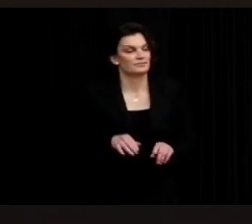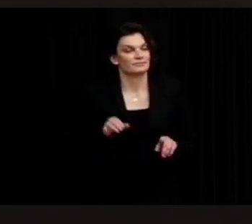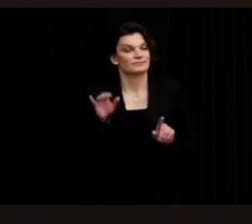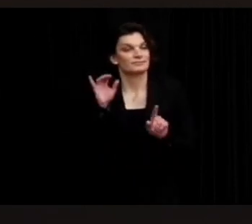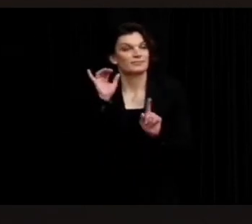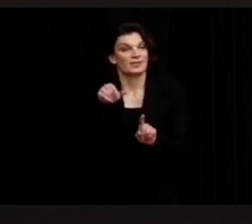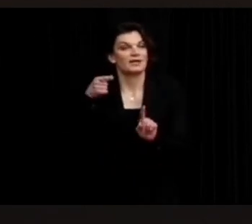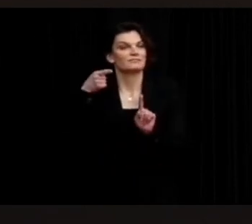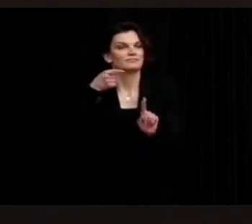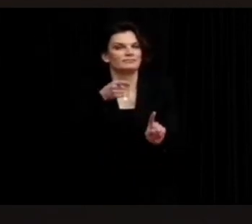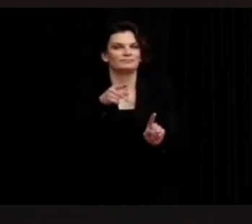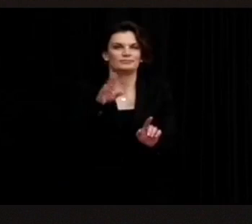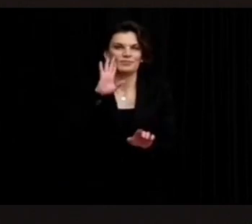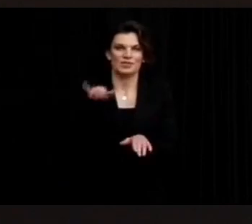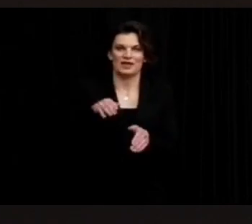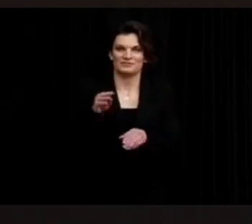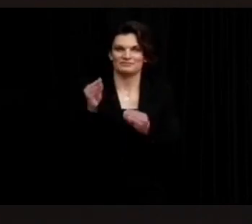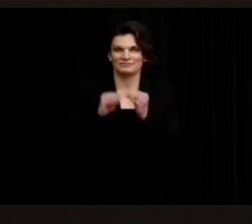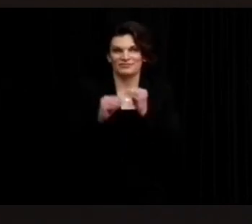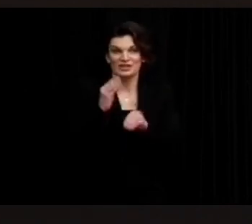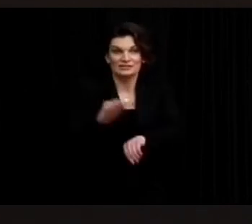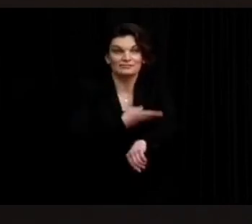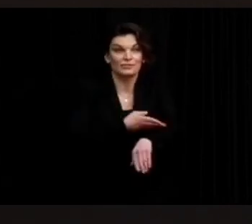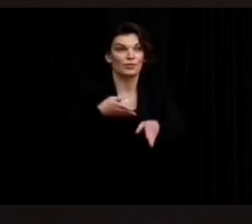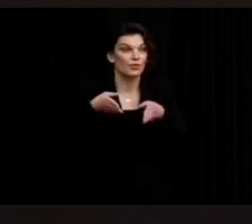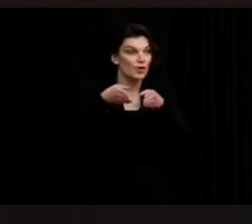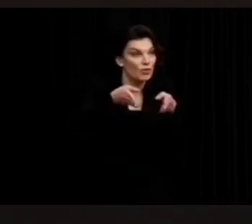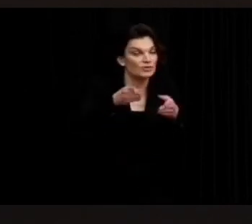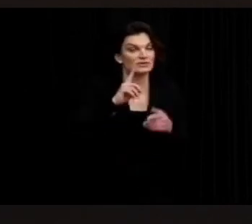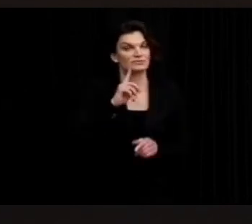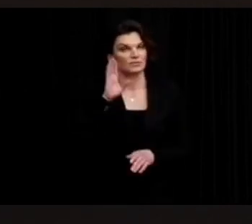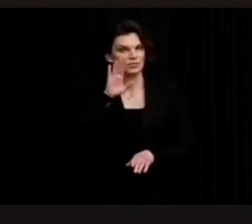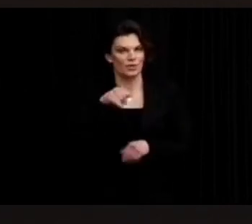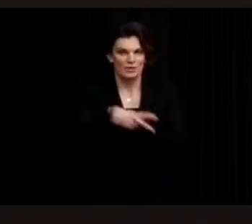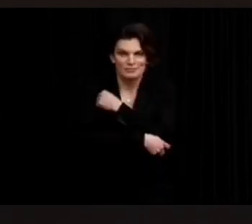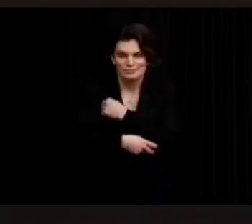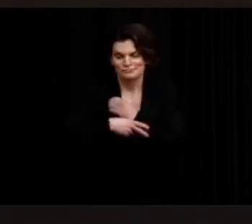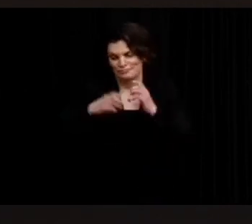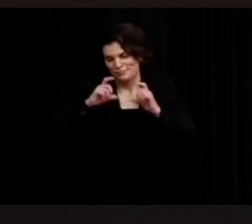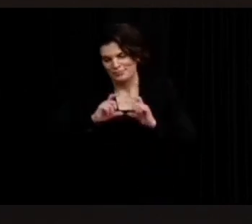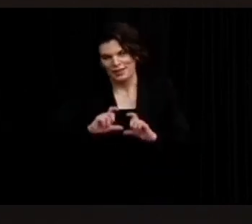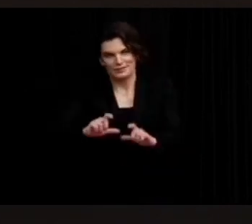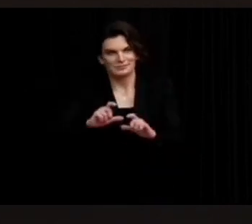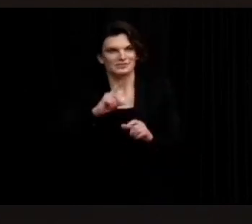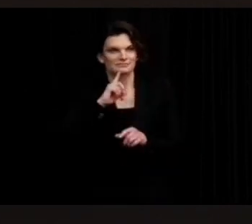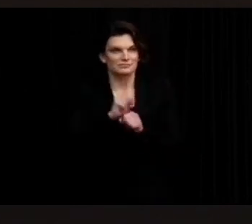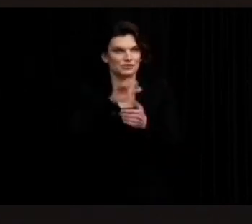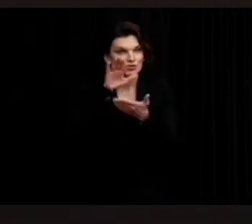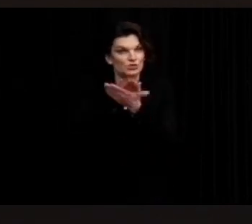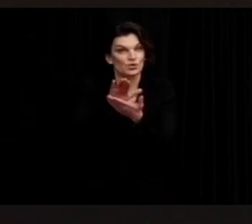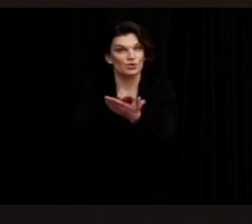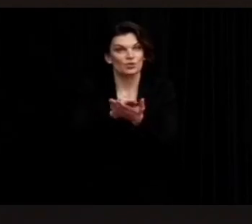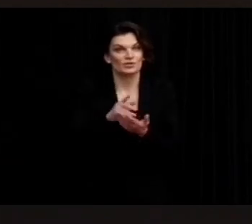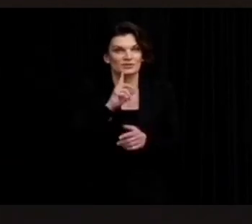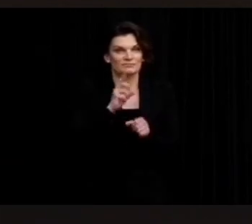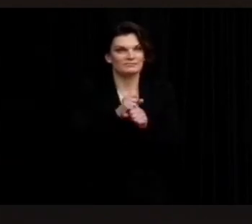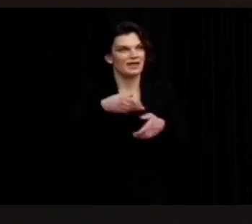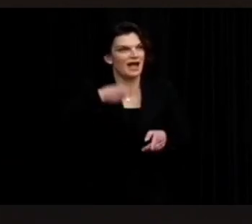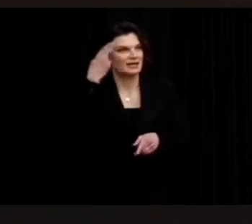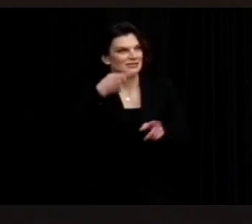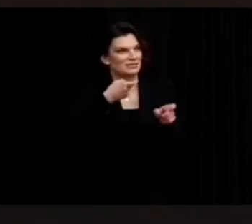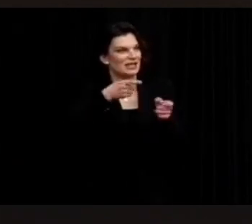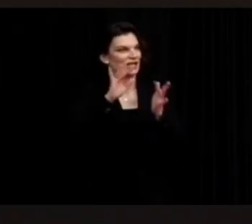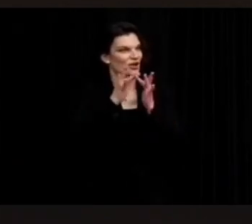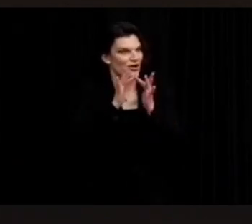lot more than just transportation. It's about all of our infrastructure, our pipes, our schools, our high-speed